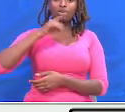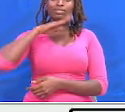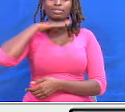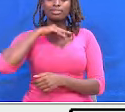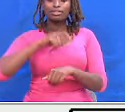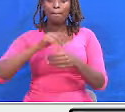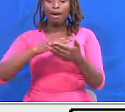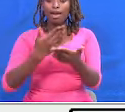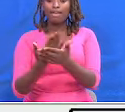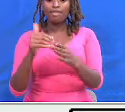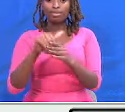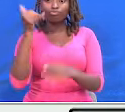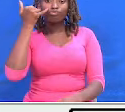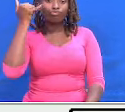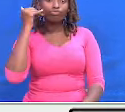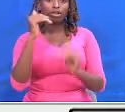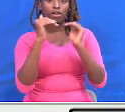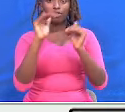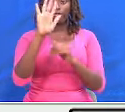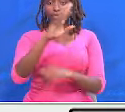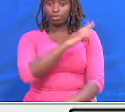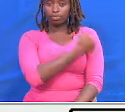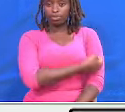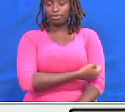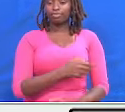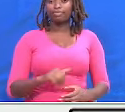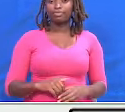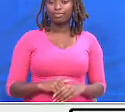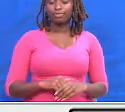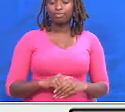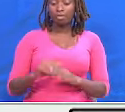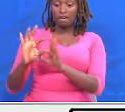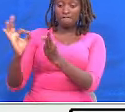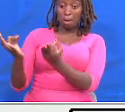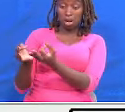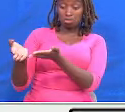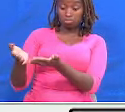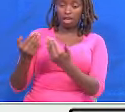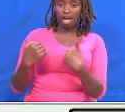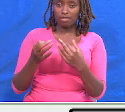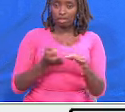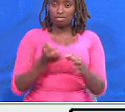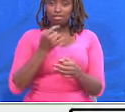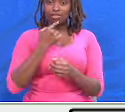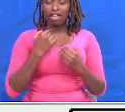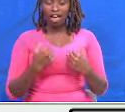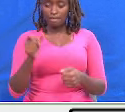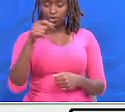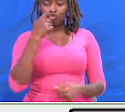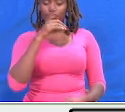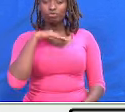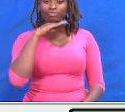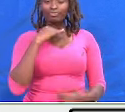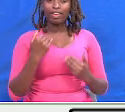at the Nakuru Level 5 Hospital. The family has described the deceased as a polite child, was